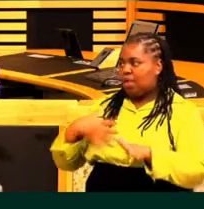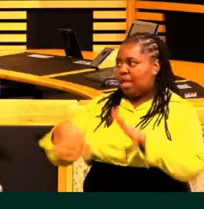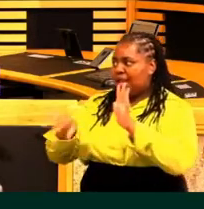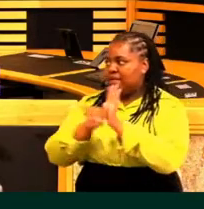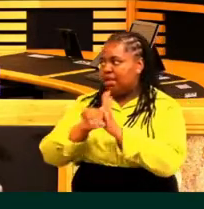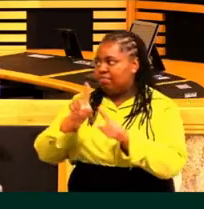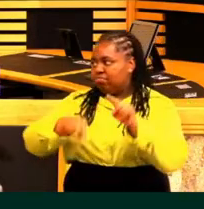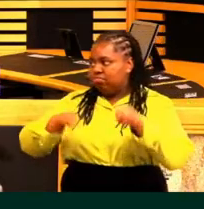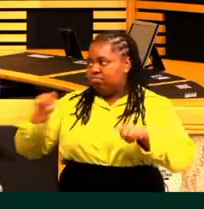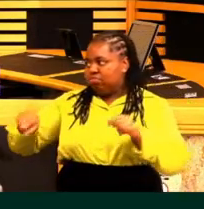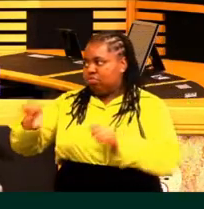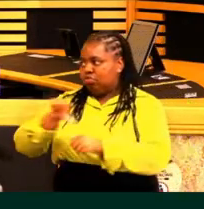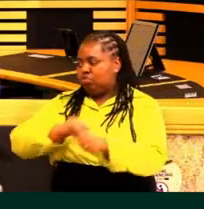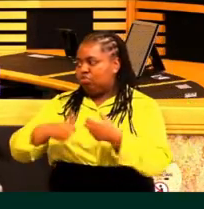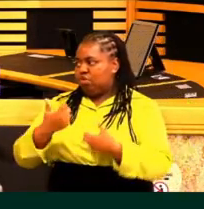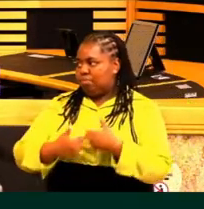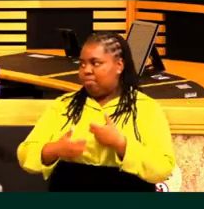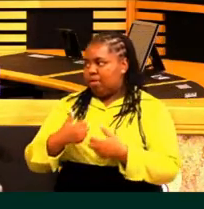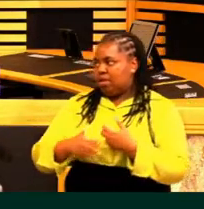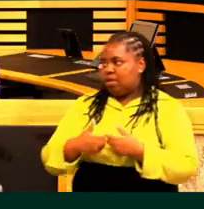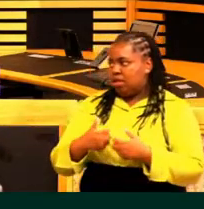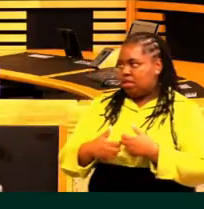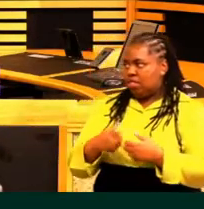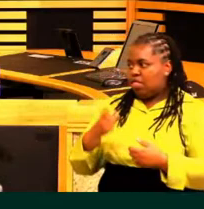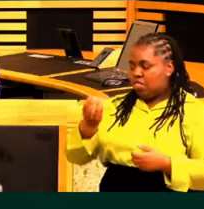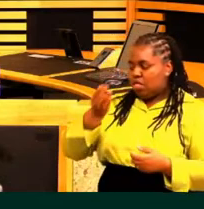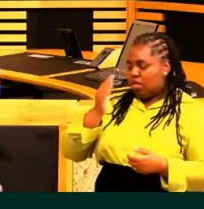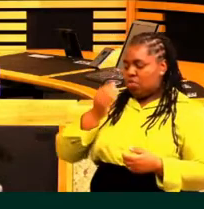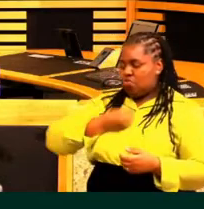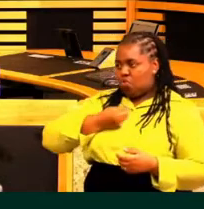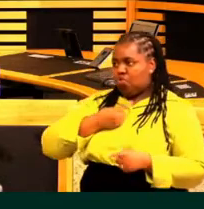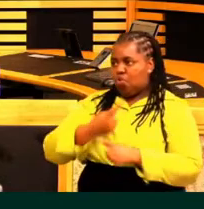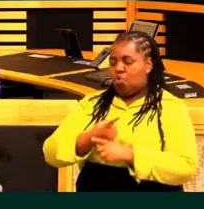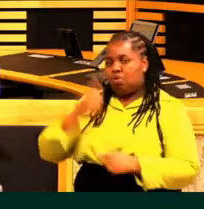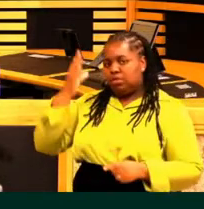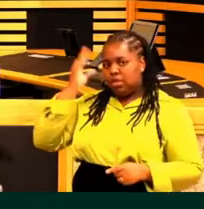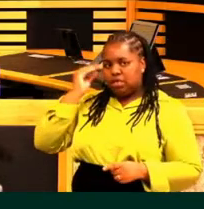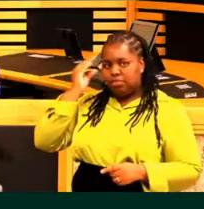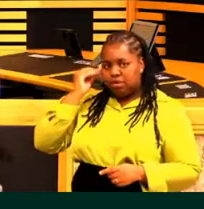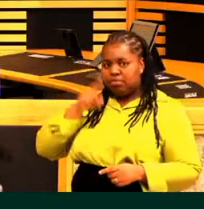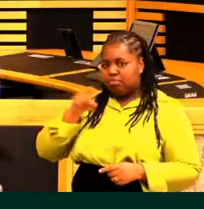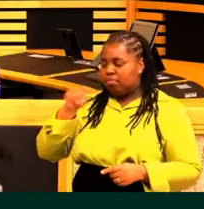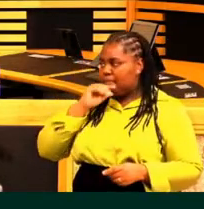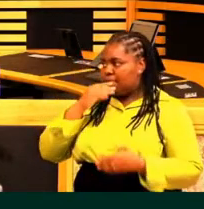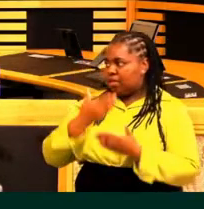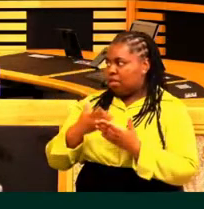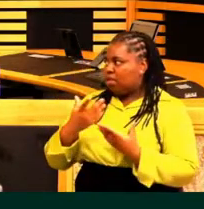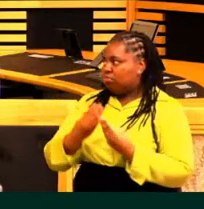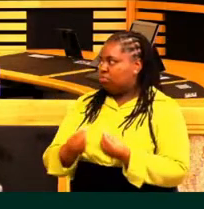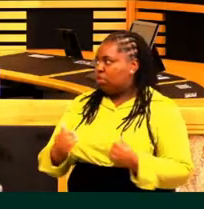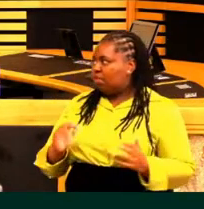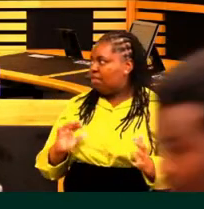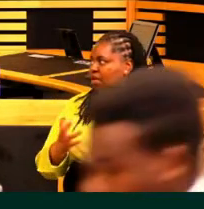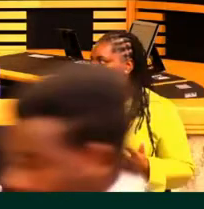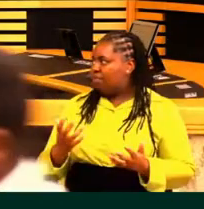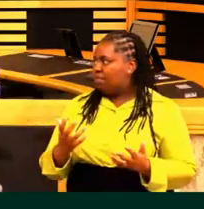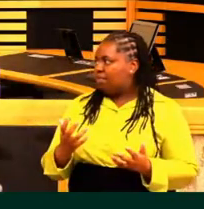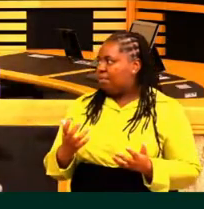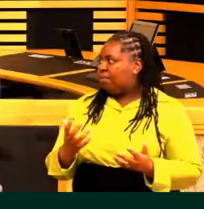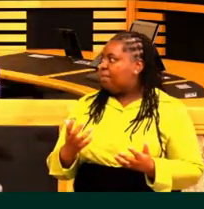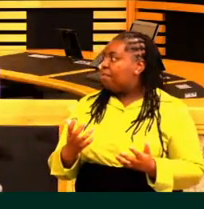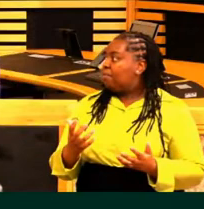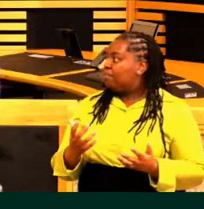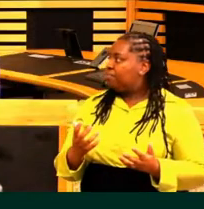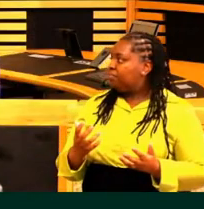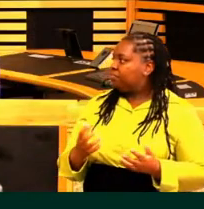various social problems that face the youth and these social problems can be attributed to various factors such as